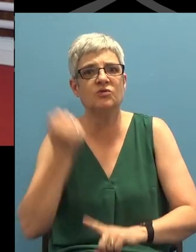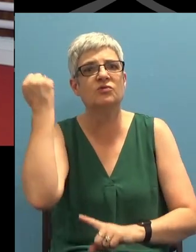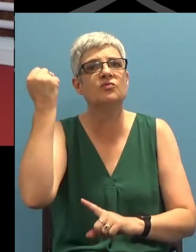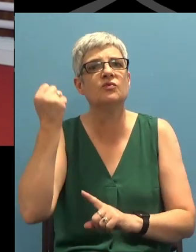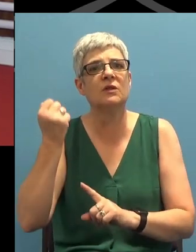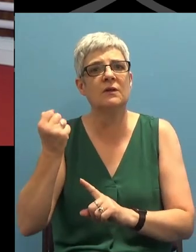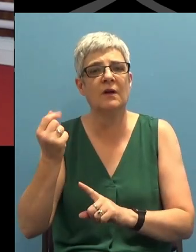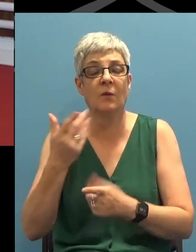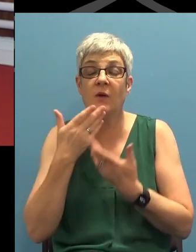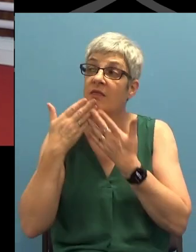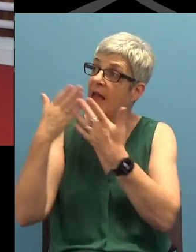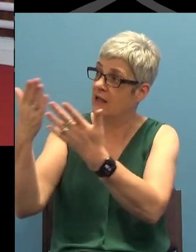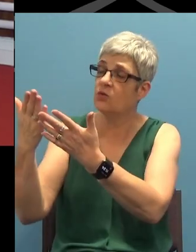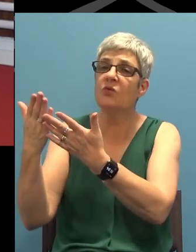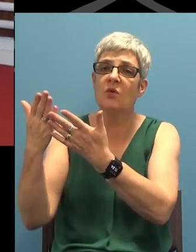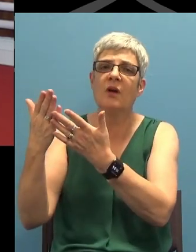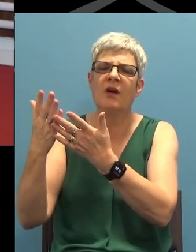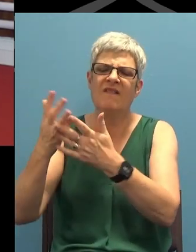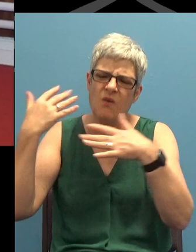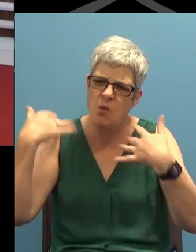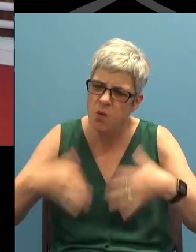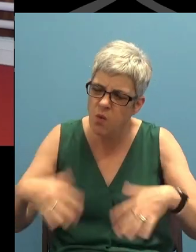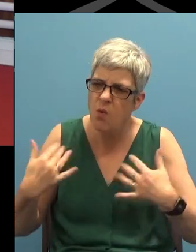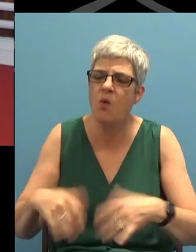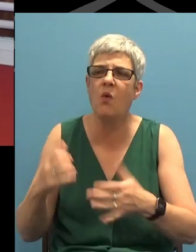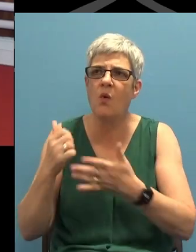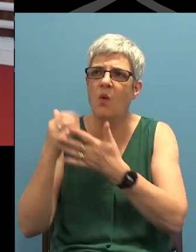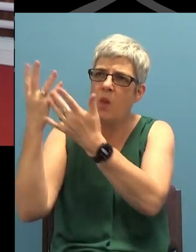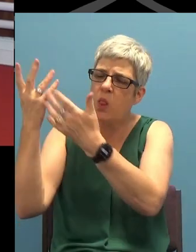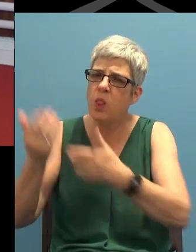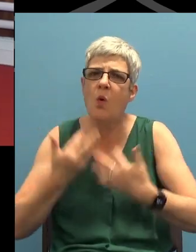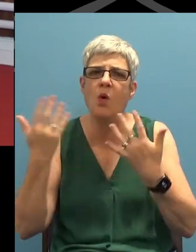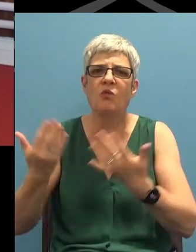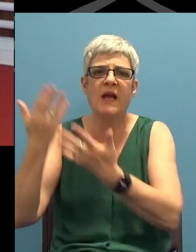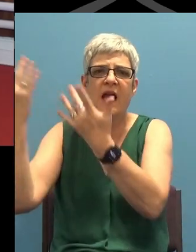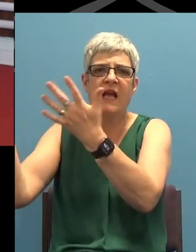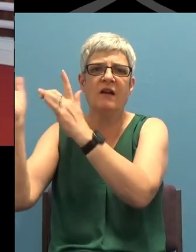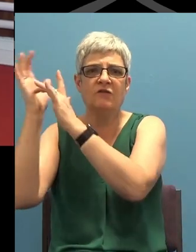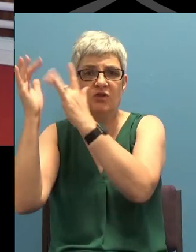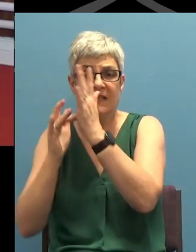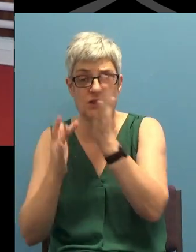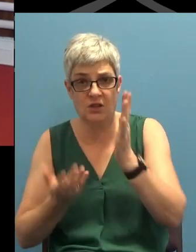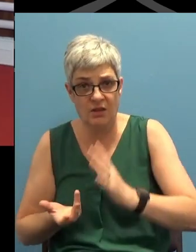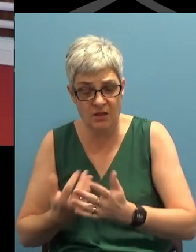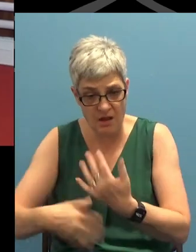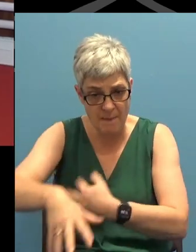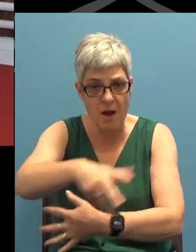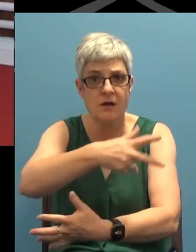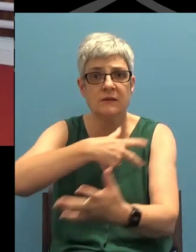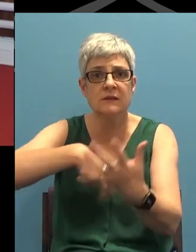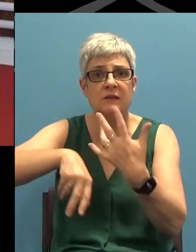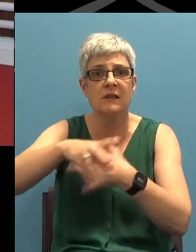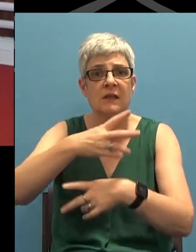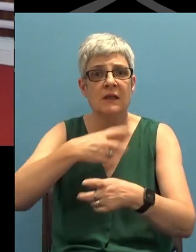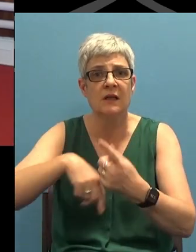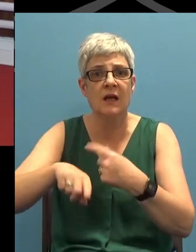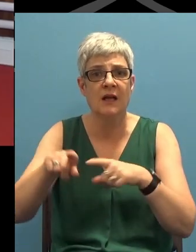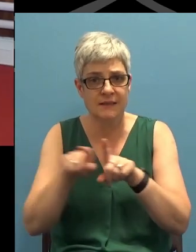And we thank you for the wonder and the glory of Jesus being among us, Jesus being one of